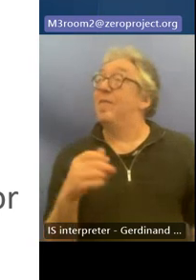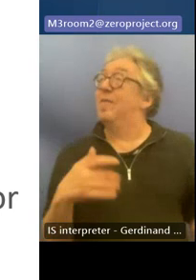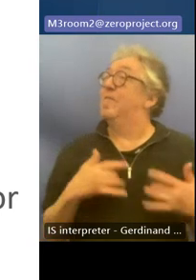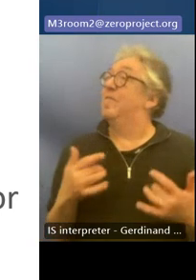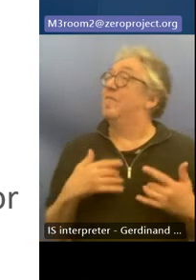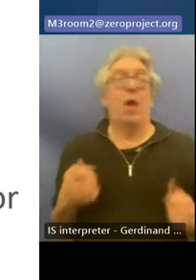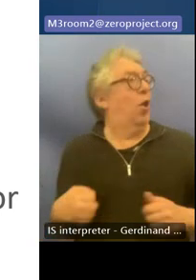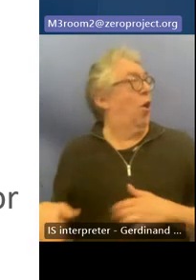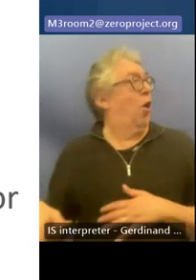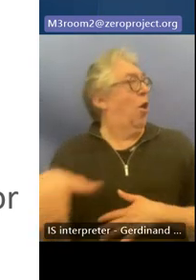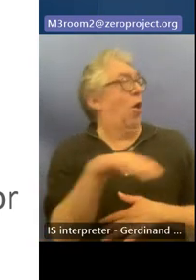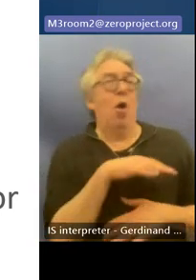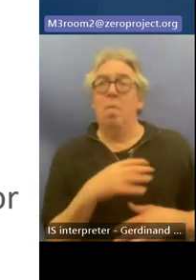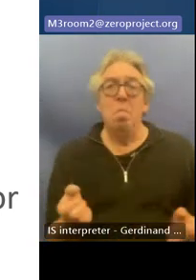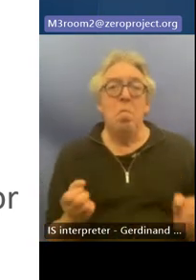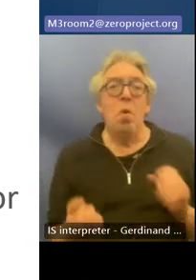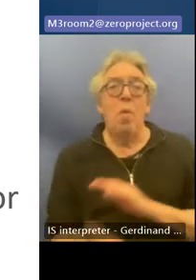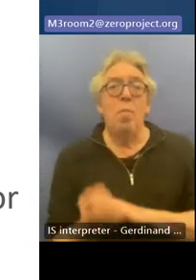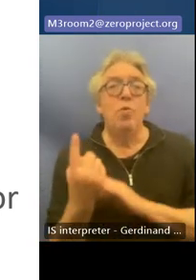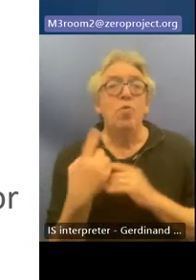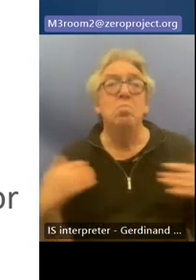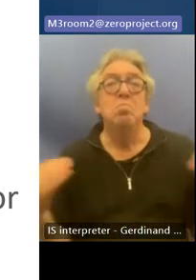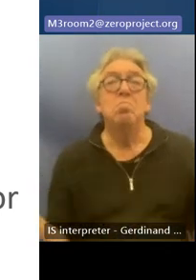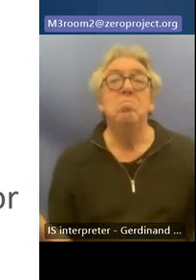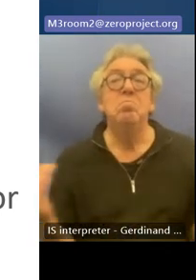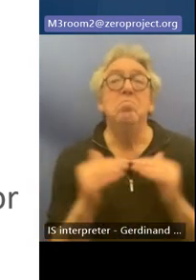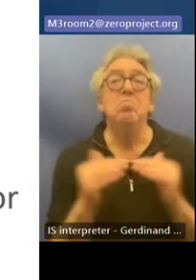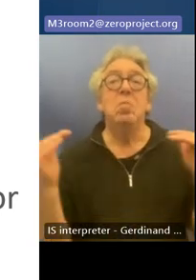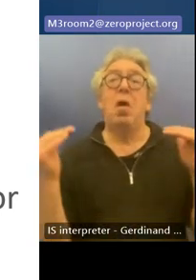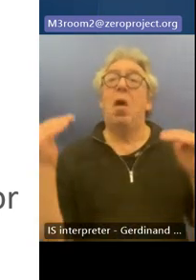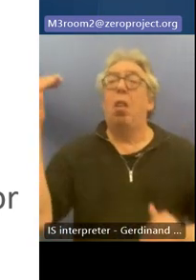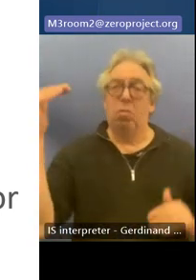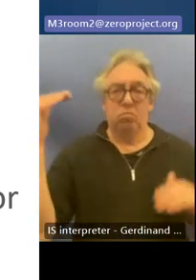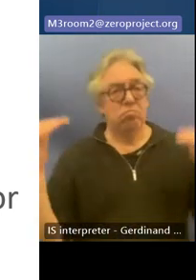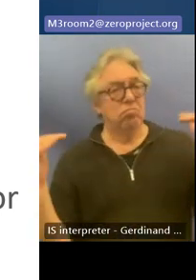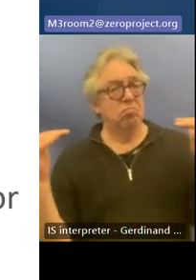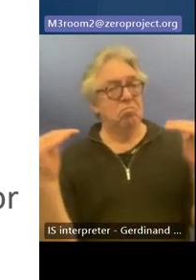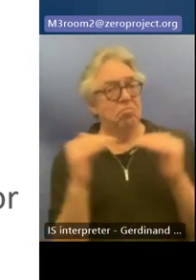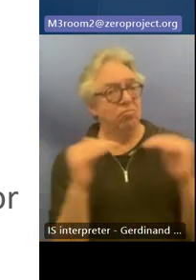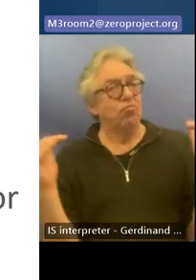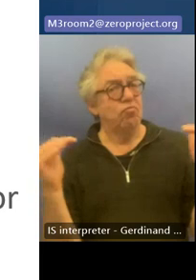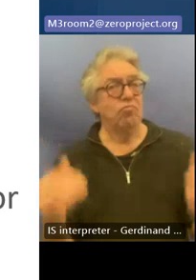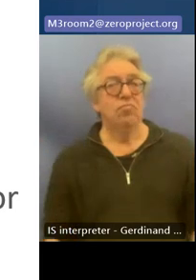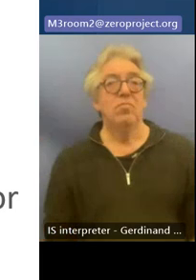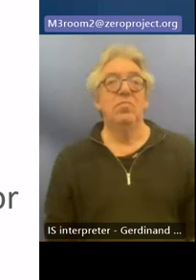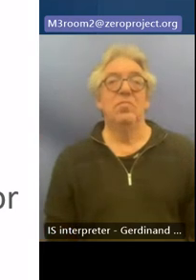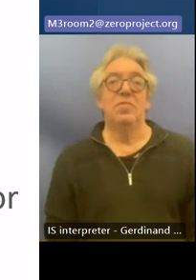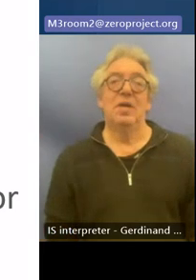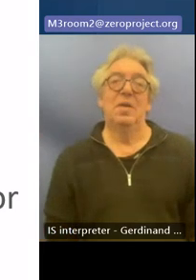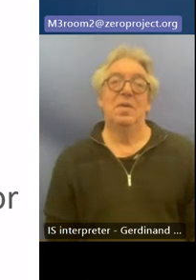have equal opportunity for them with regardless with their appearance. Ladies and